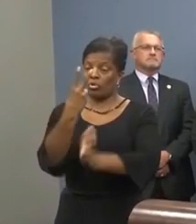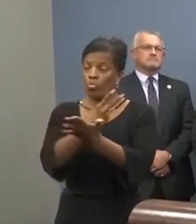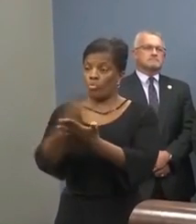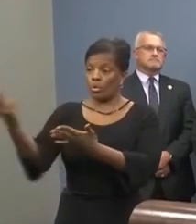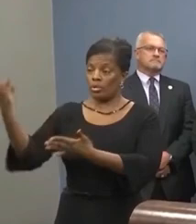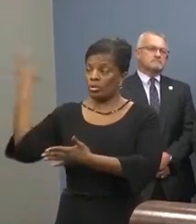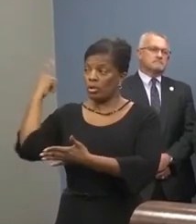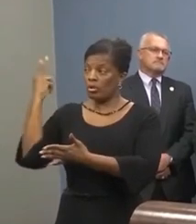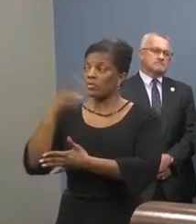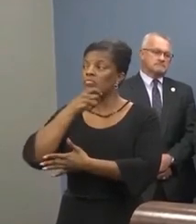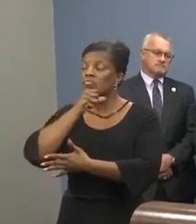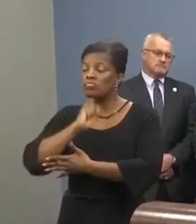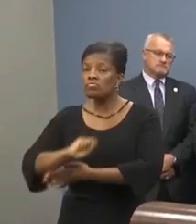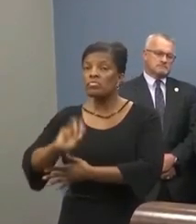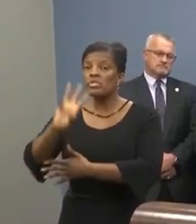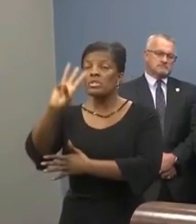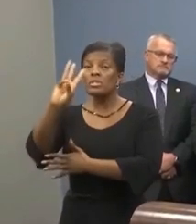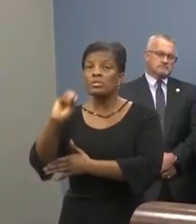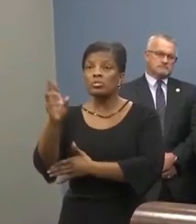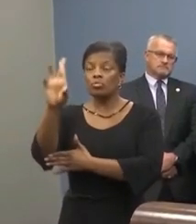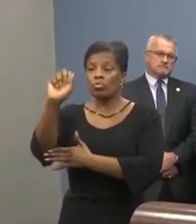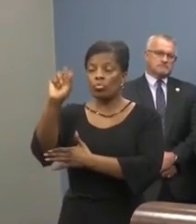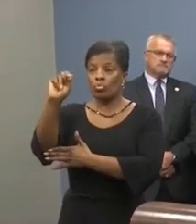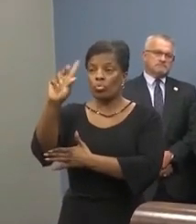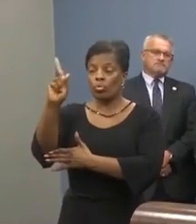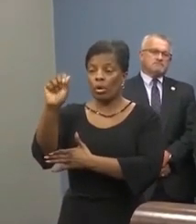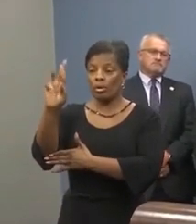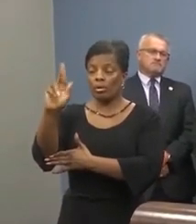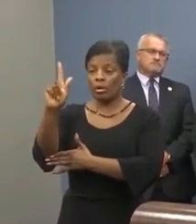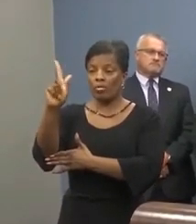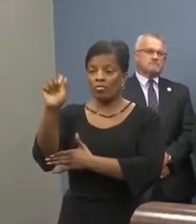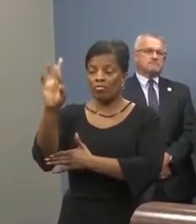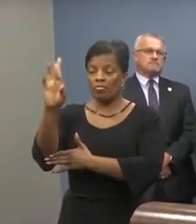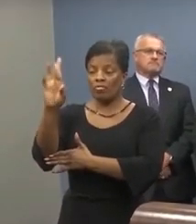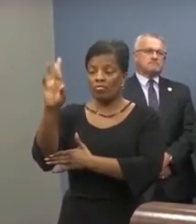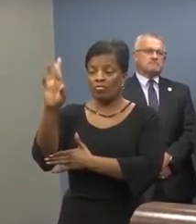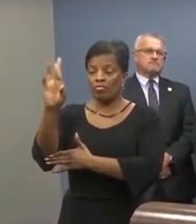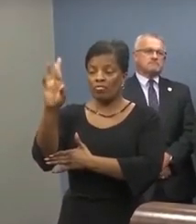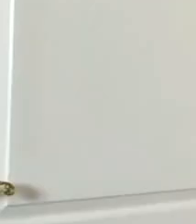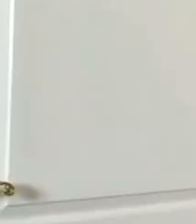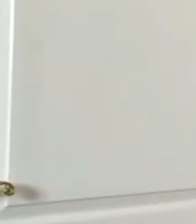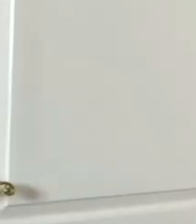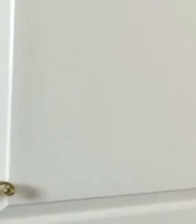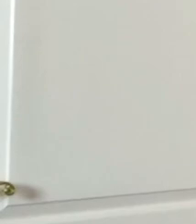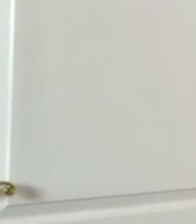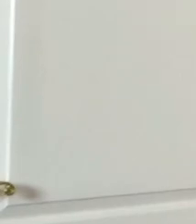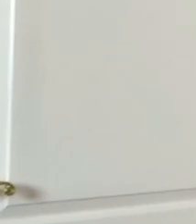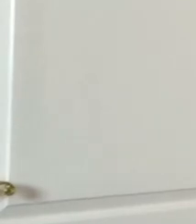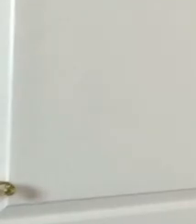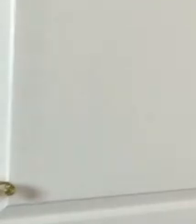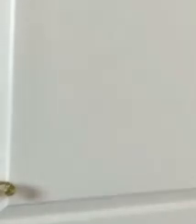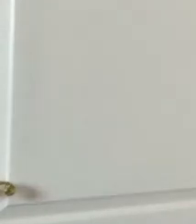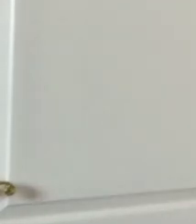ago, 60-year-old Ronald Felton was murdered. Bro, what is